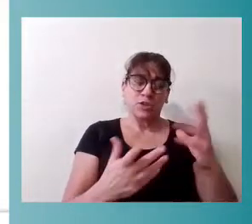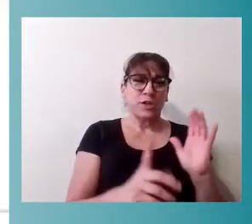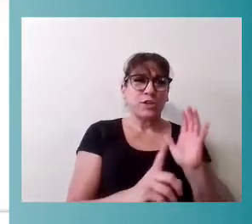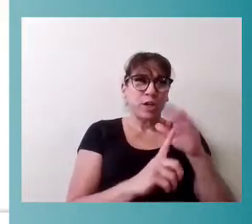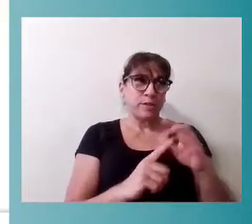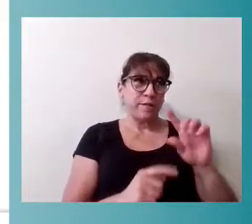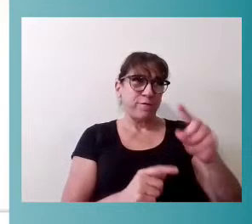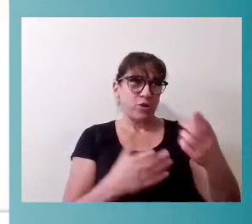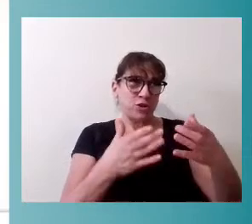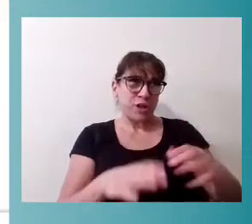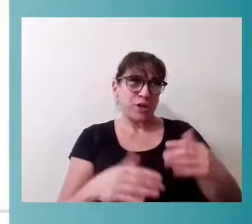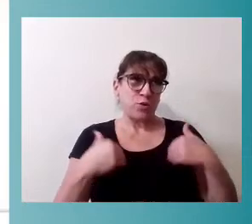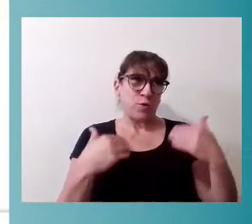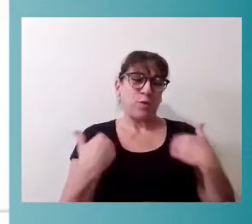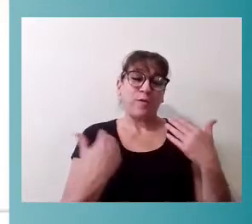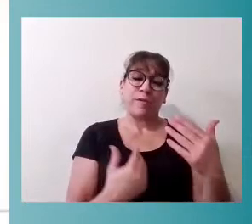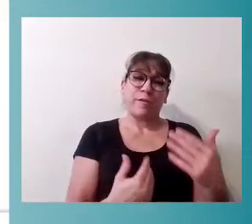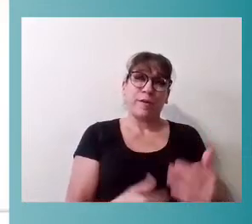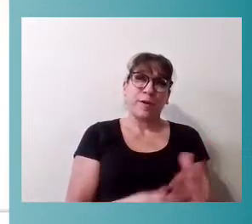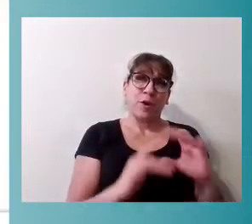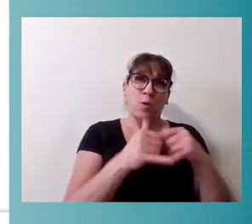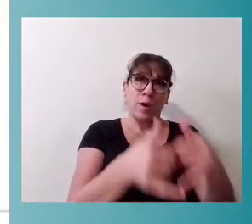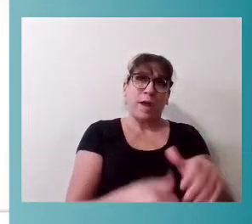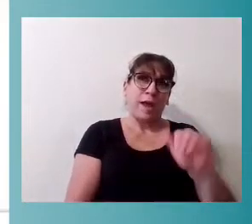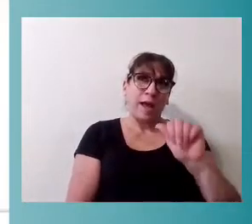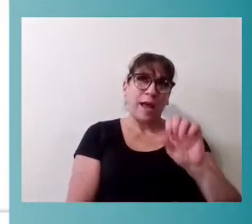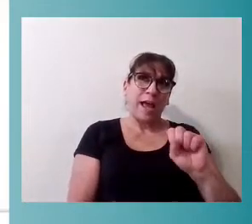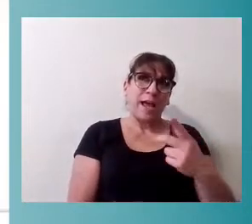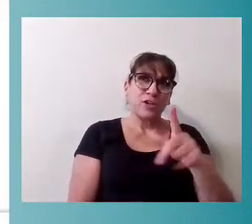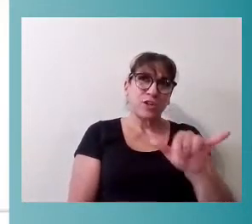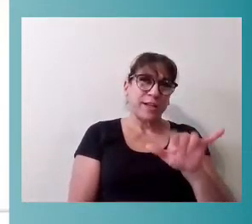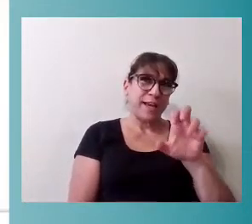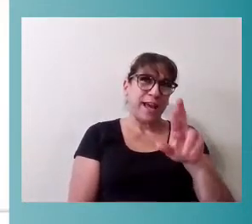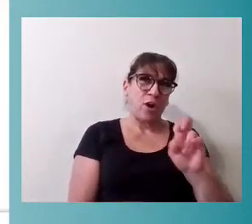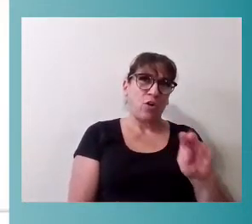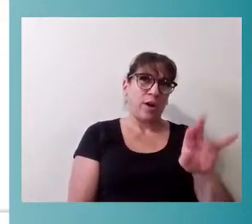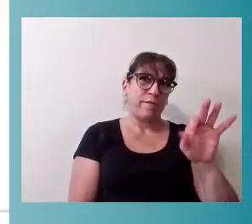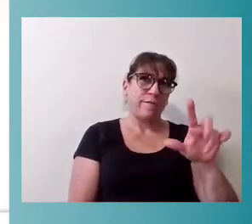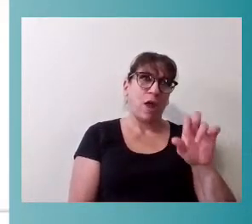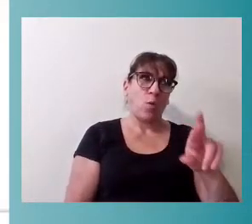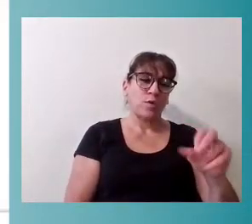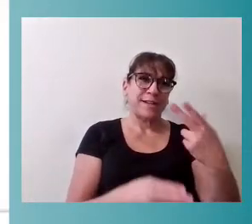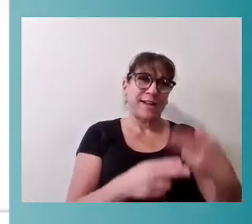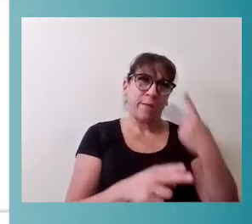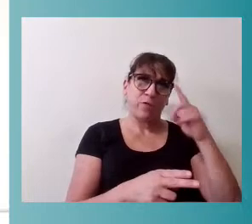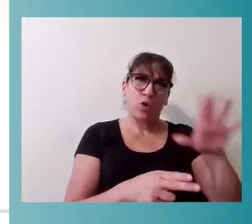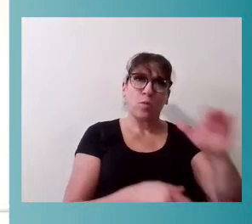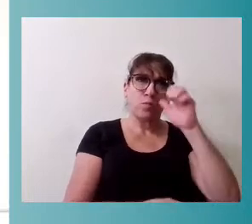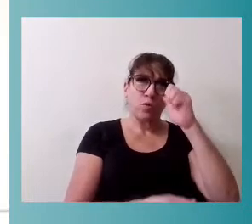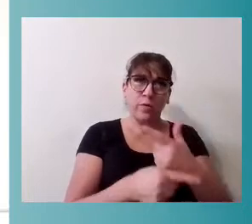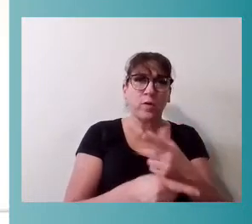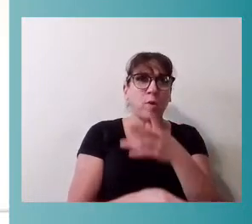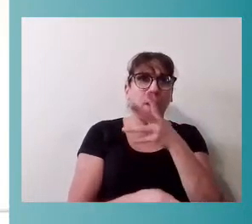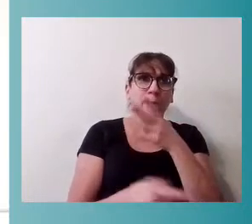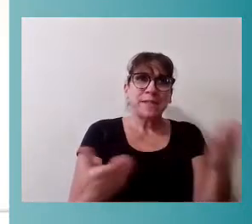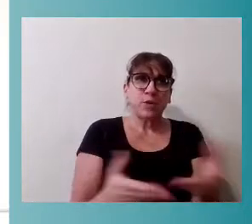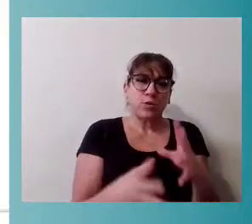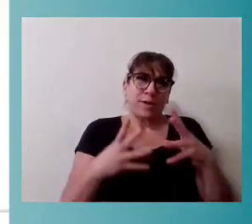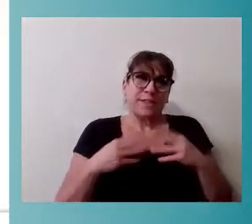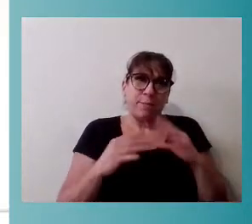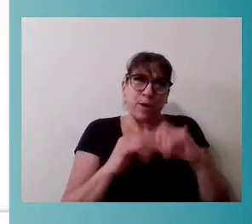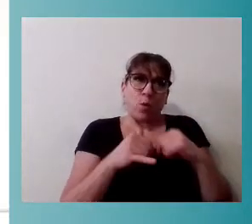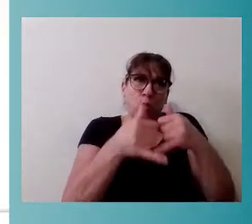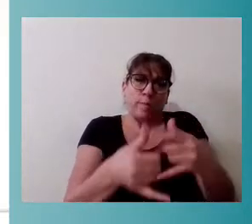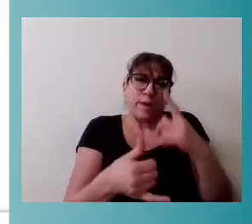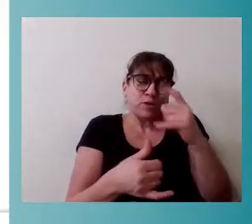Award to Ashley Aaron Flowers, named after her brother. And actually, her mom is here tonight to accept the award because she's